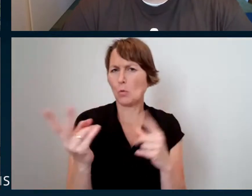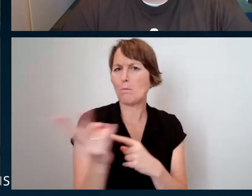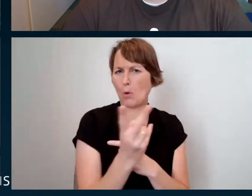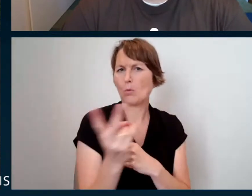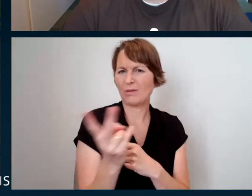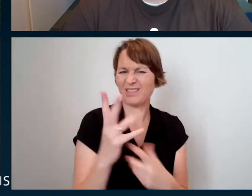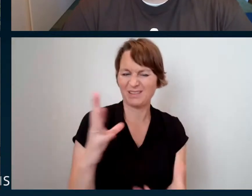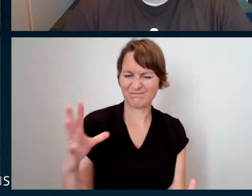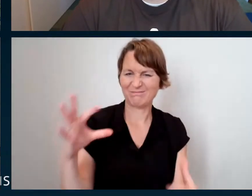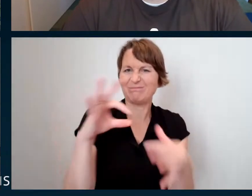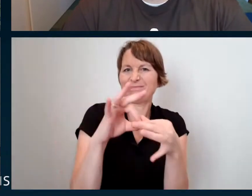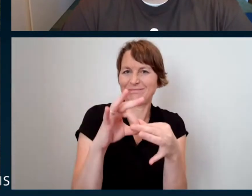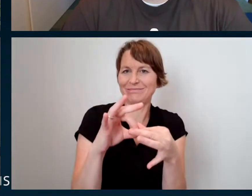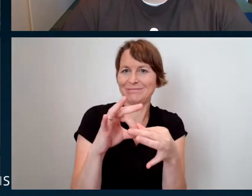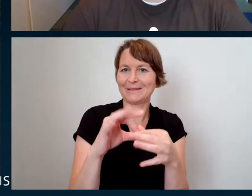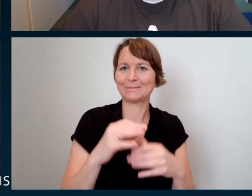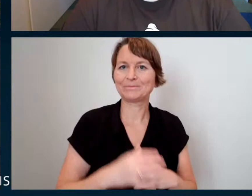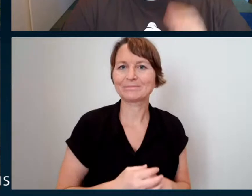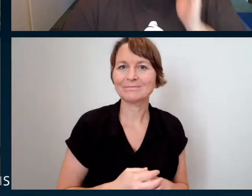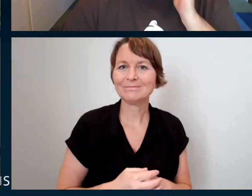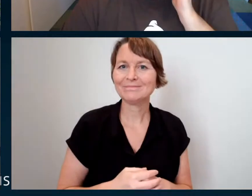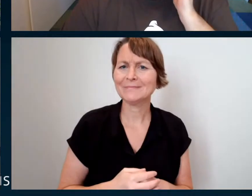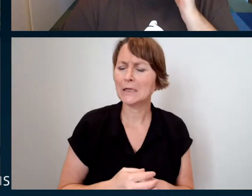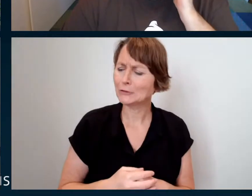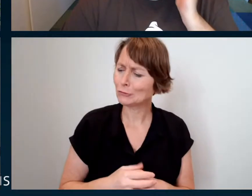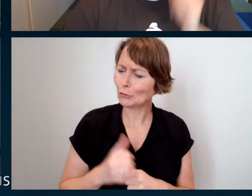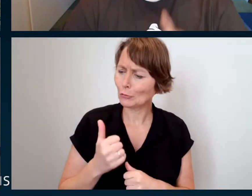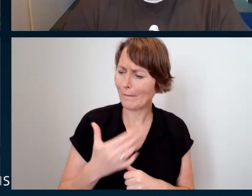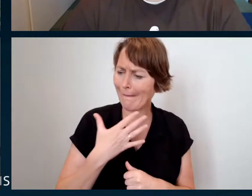Yeah, a nice combination would be good, I guess. Yeah.